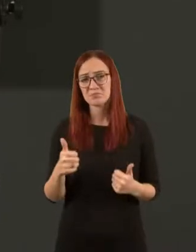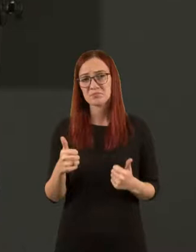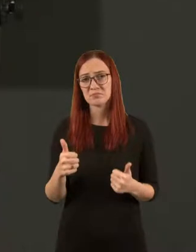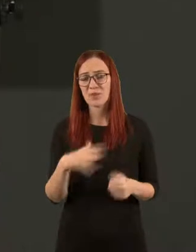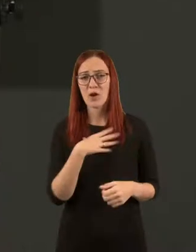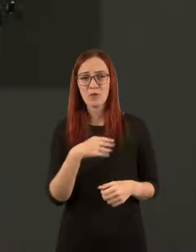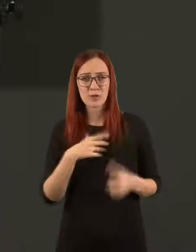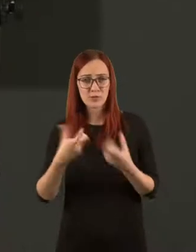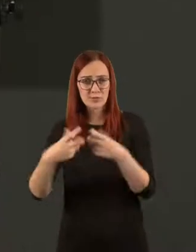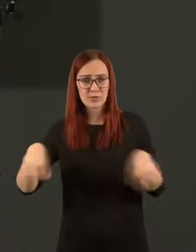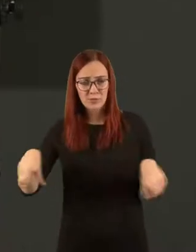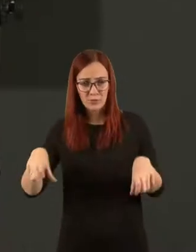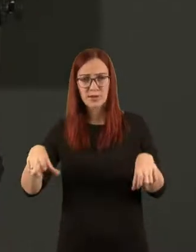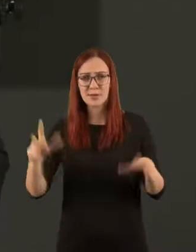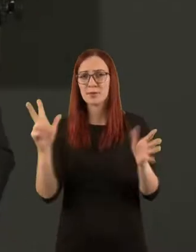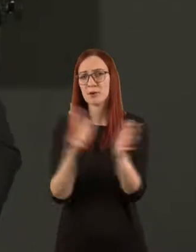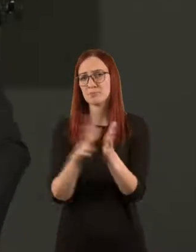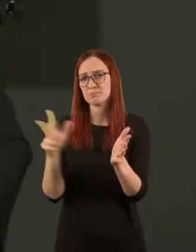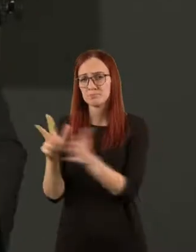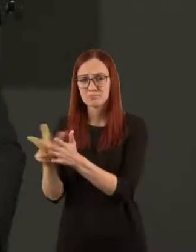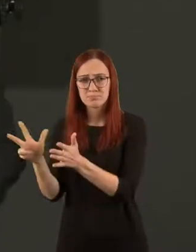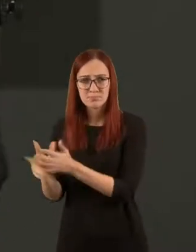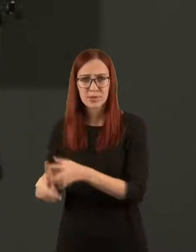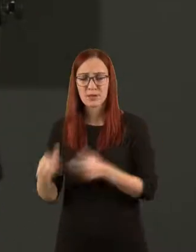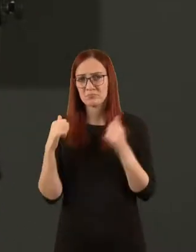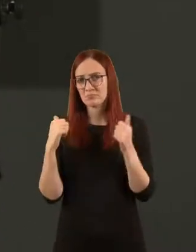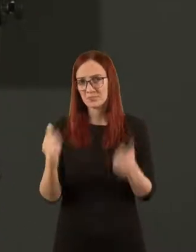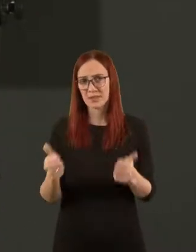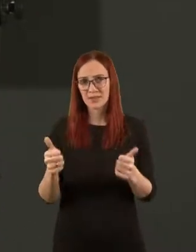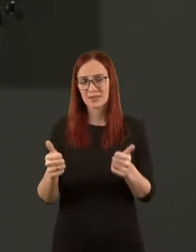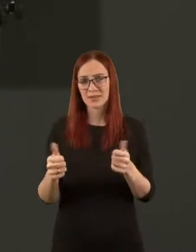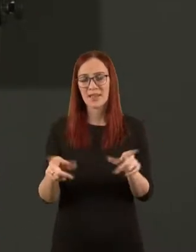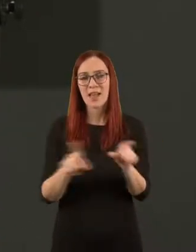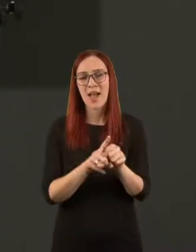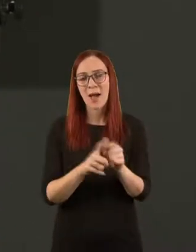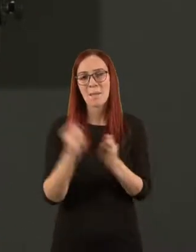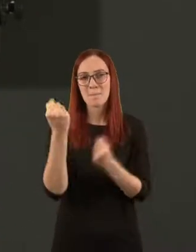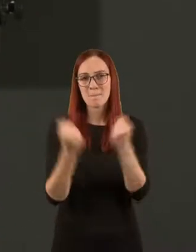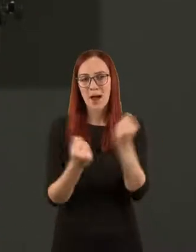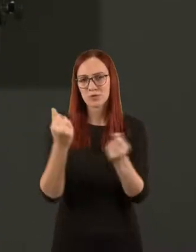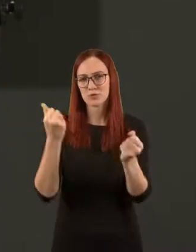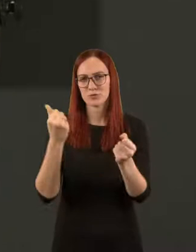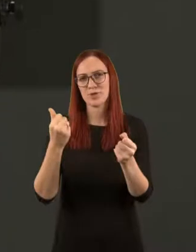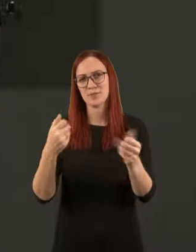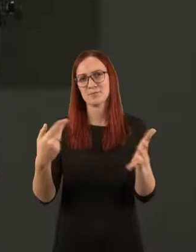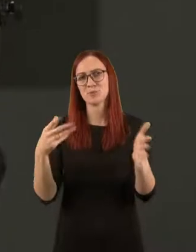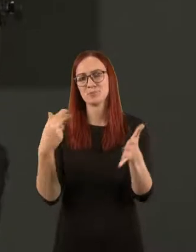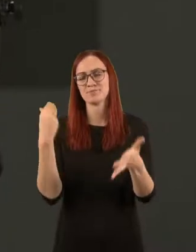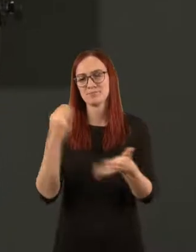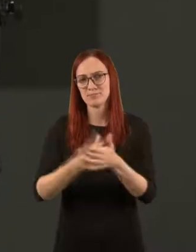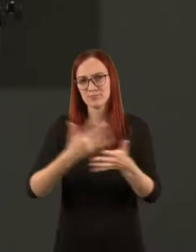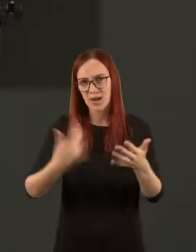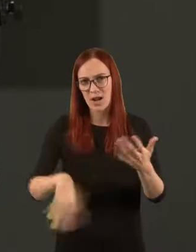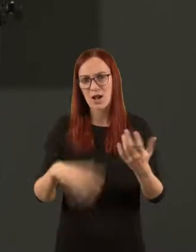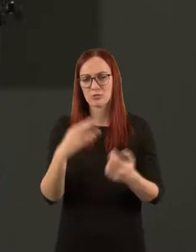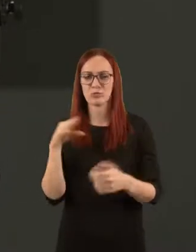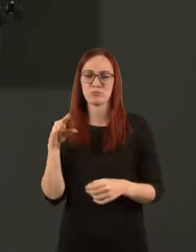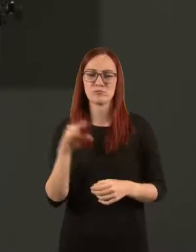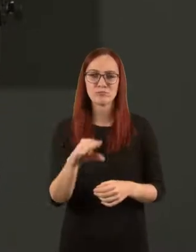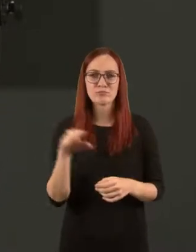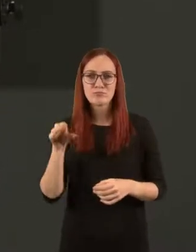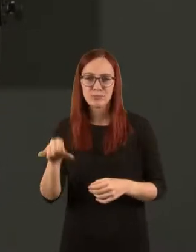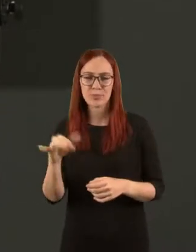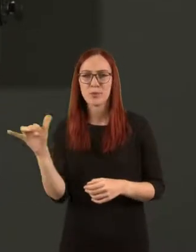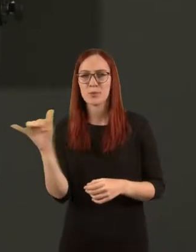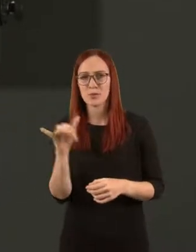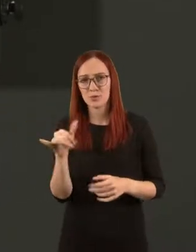think that the trend is clear. For example, Vilnius municipality has adopted many decisions to increase the